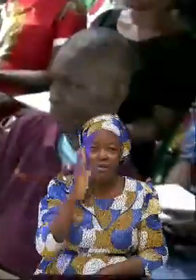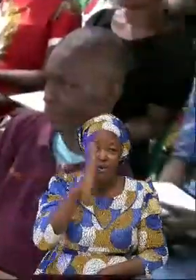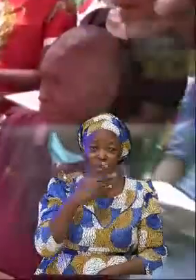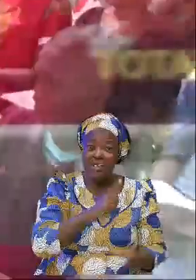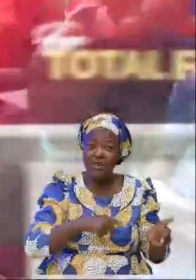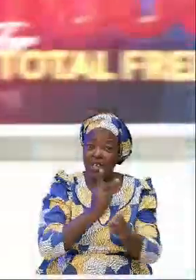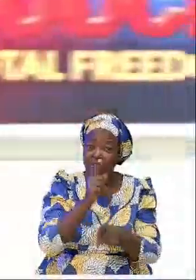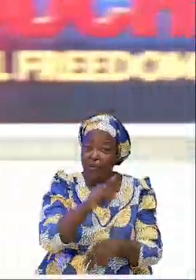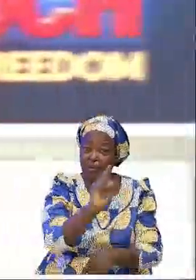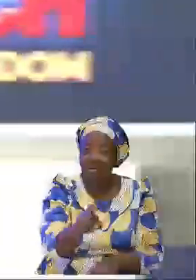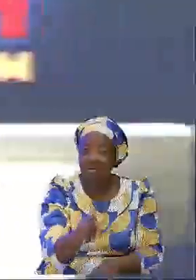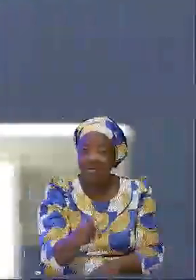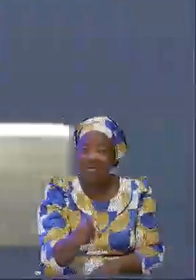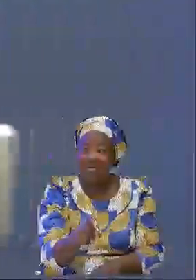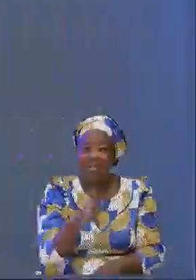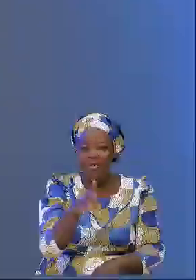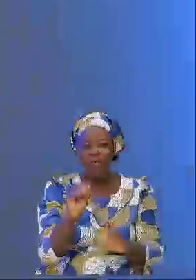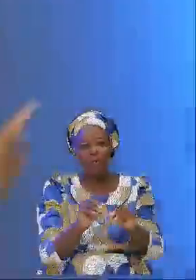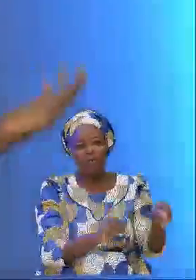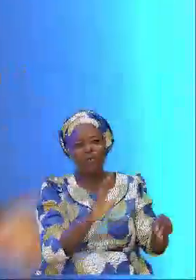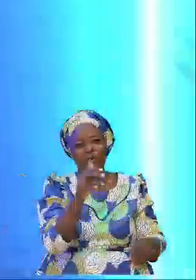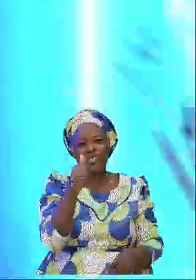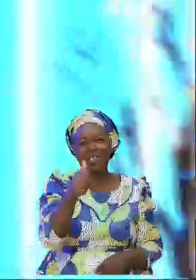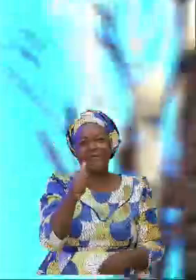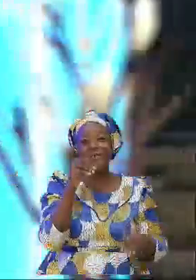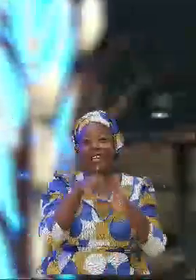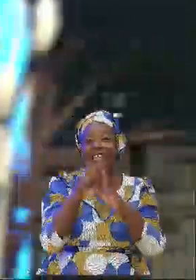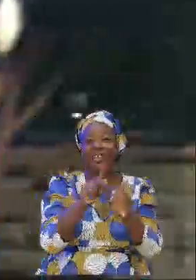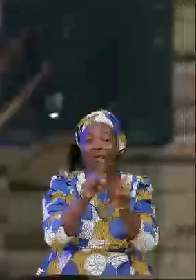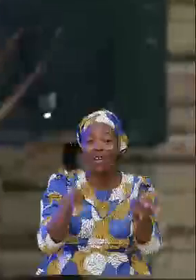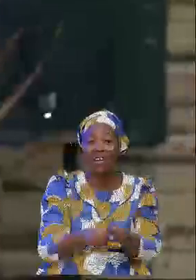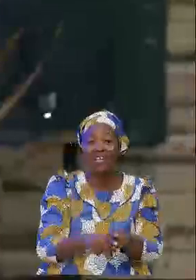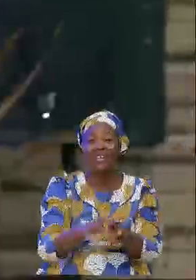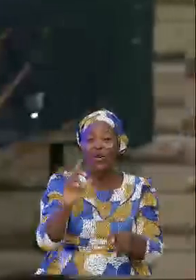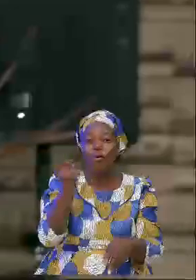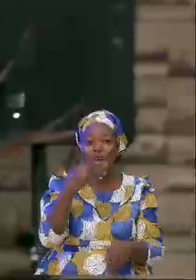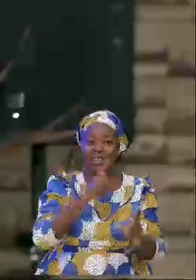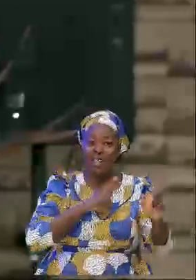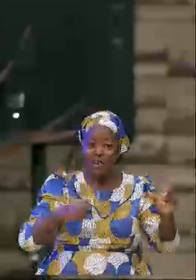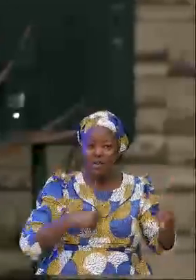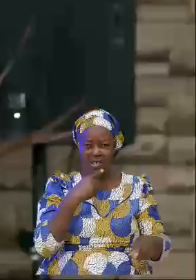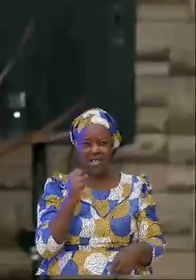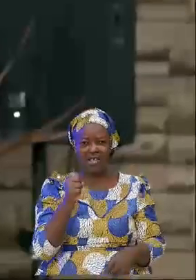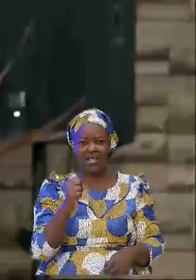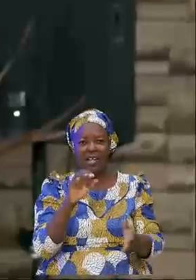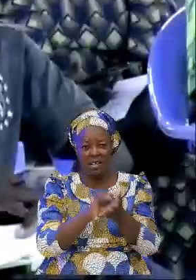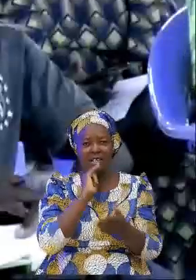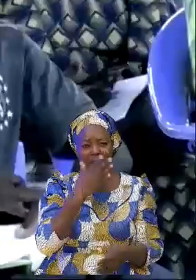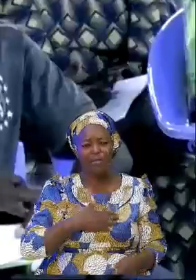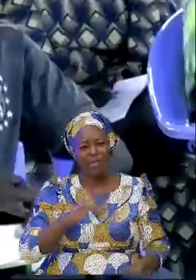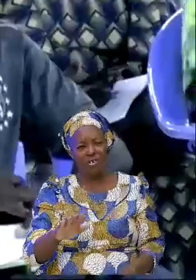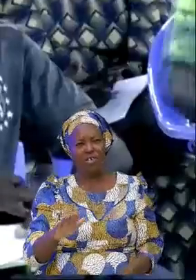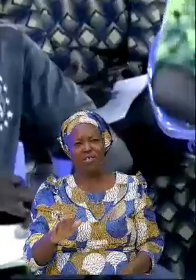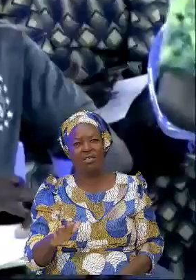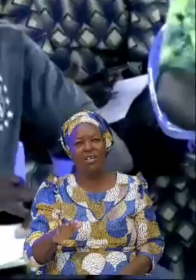Yes. Can the Lord keep you? Yes. Will the Lord keep you? Yes. You put yourself in the